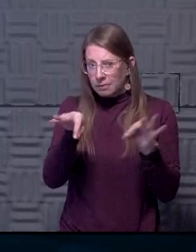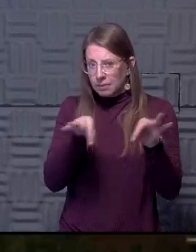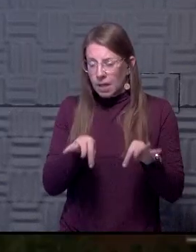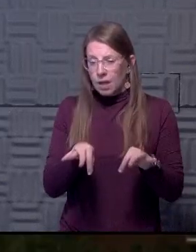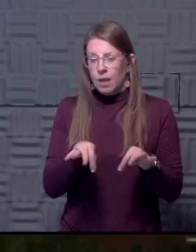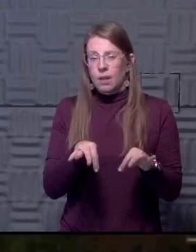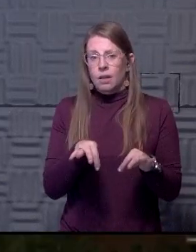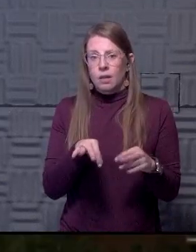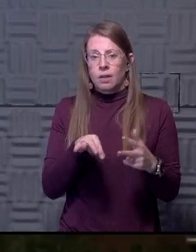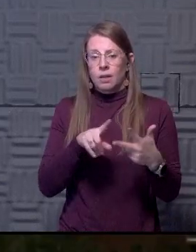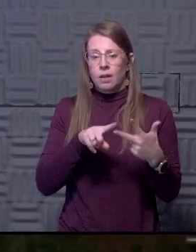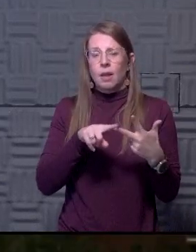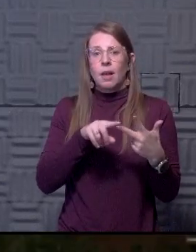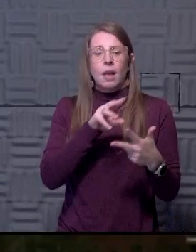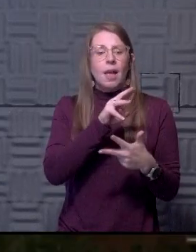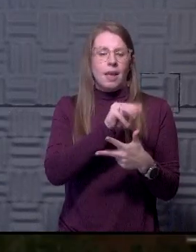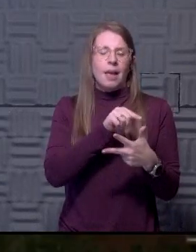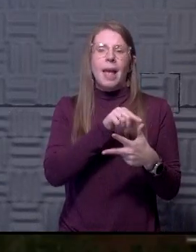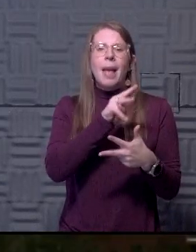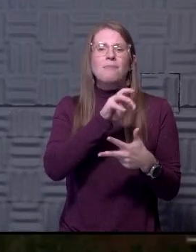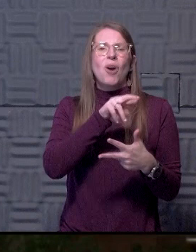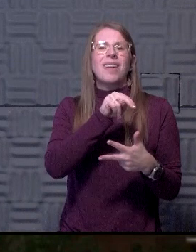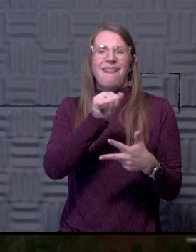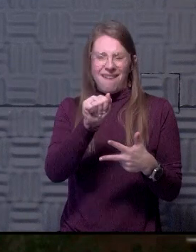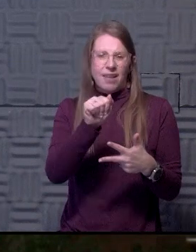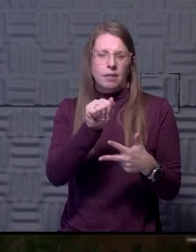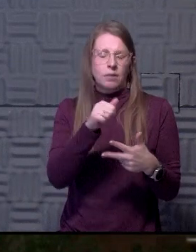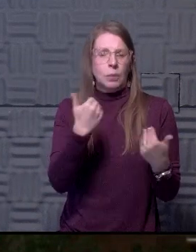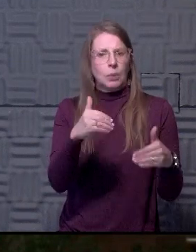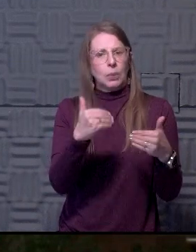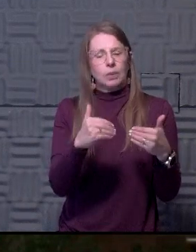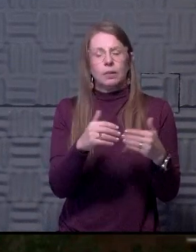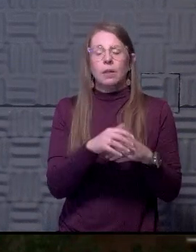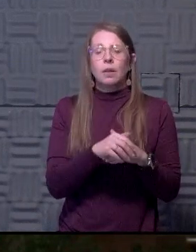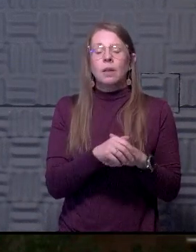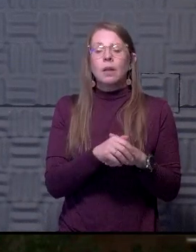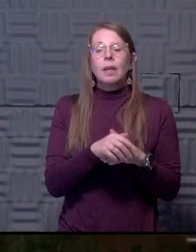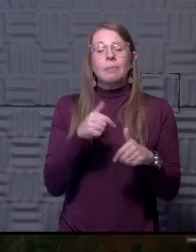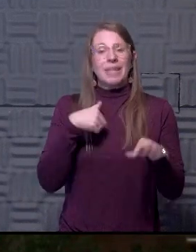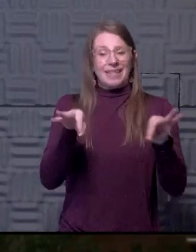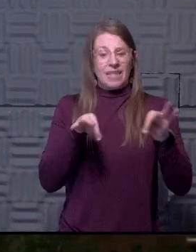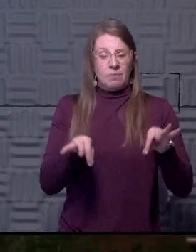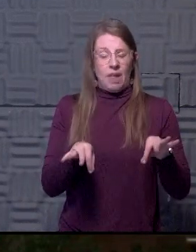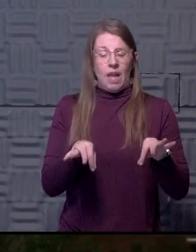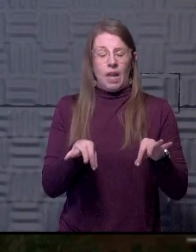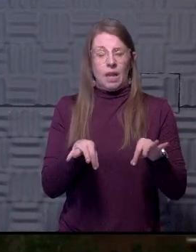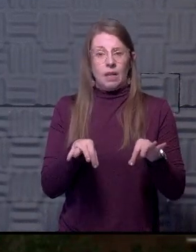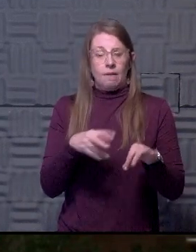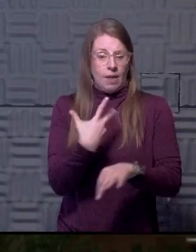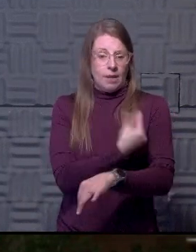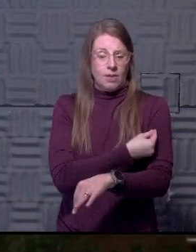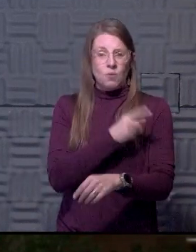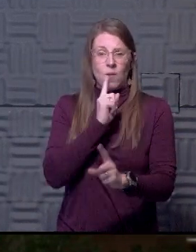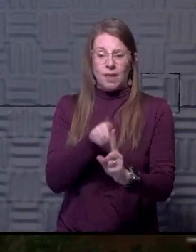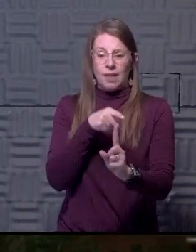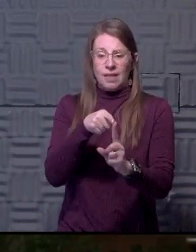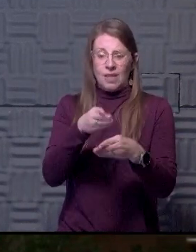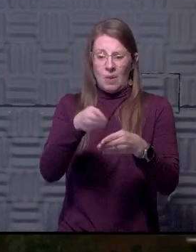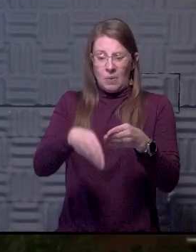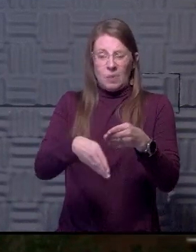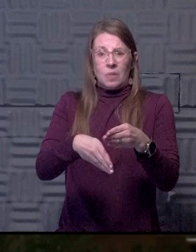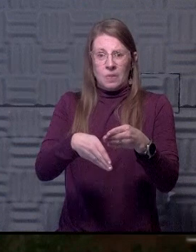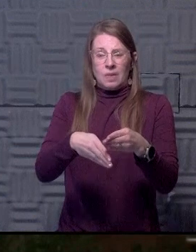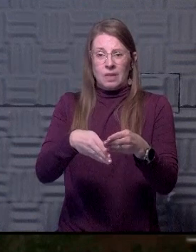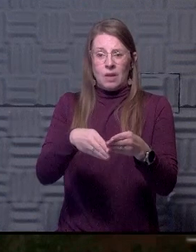one is, of course, the messenger RNA. And the way that I like to explain these vaccines is the end result of all these vaccines is to